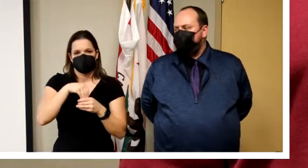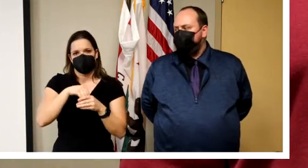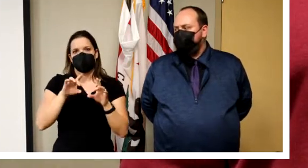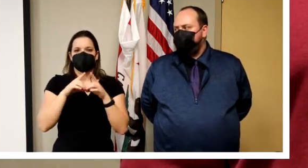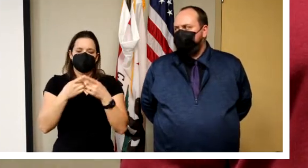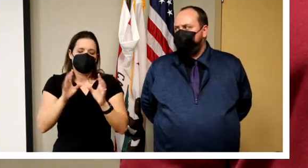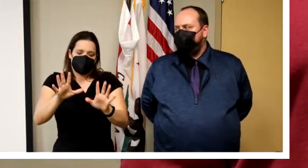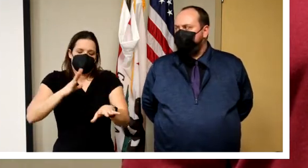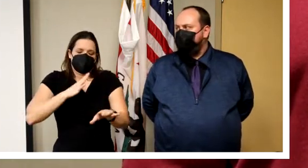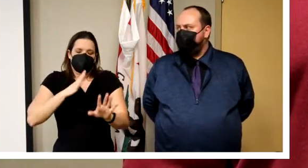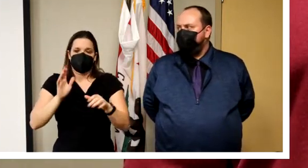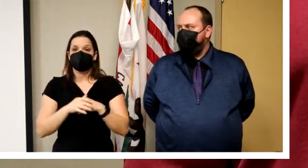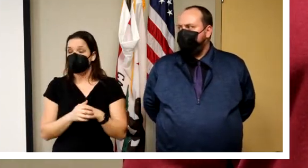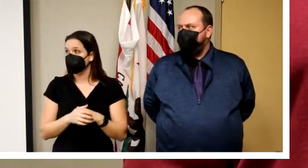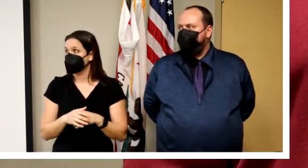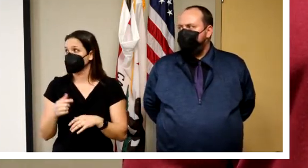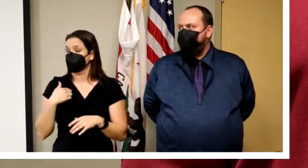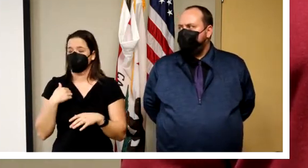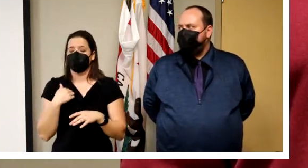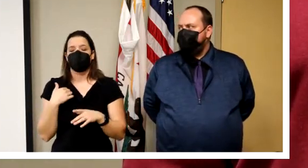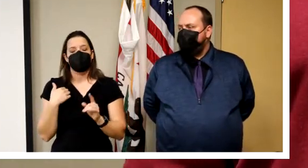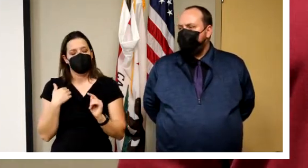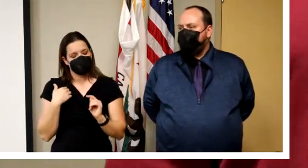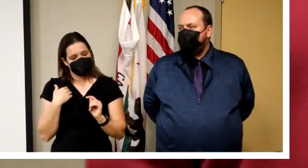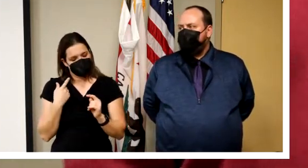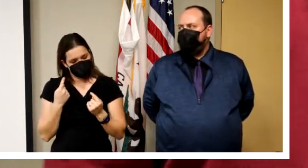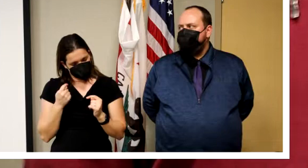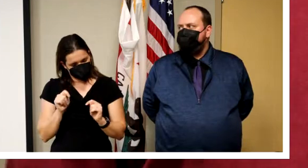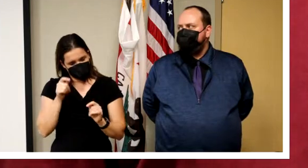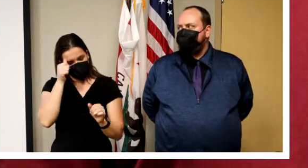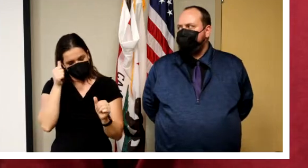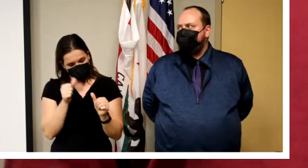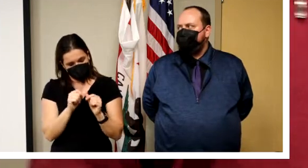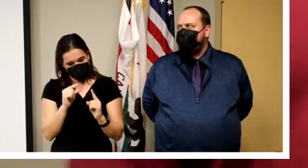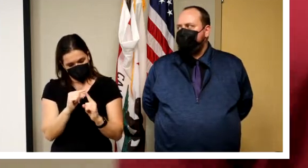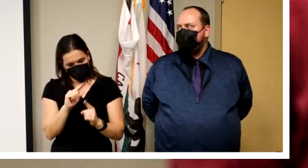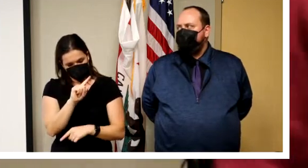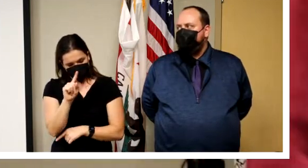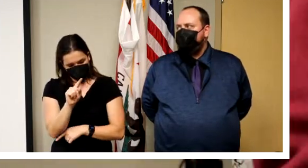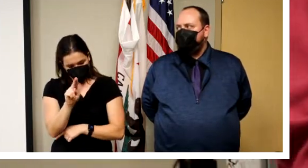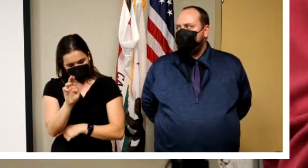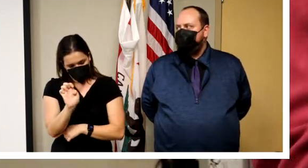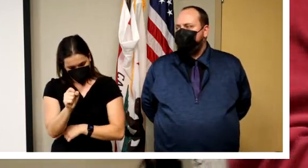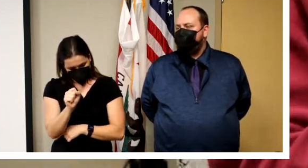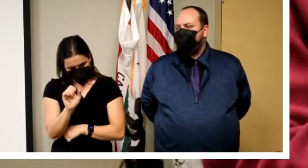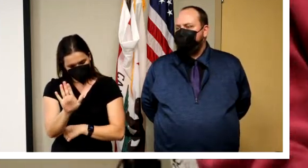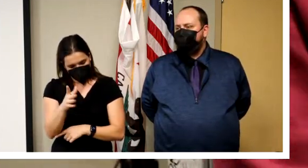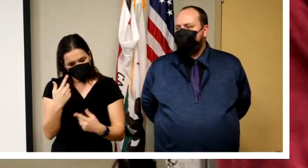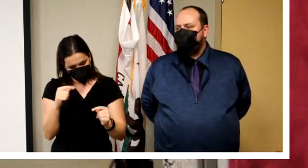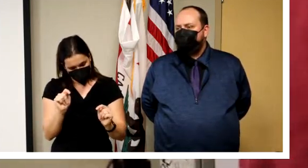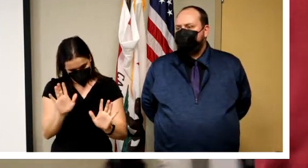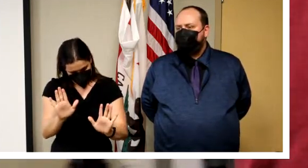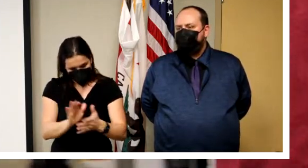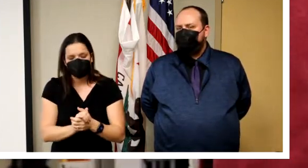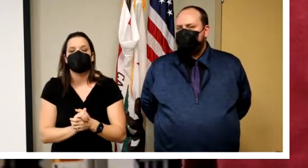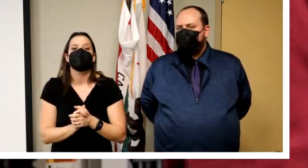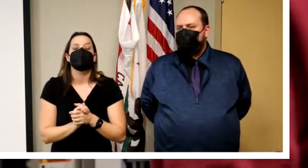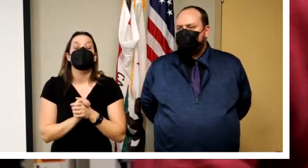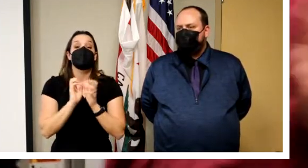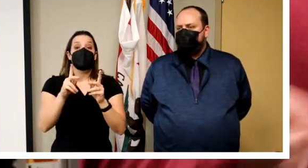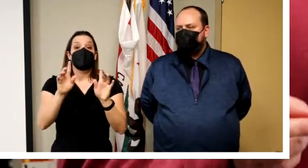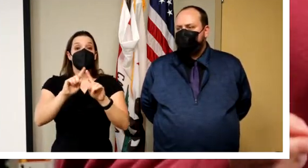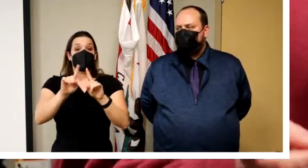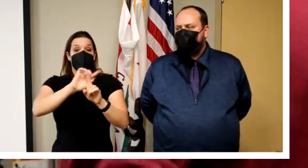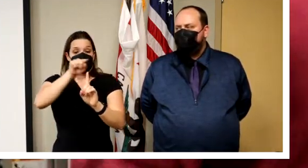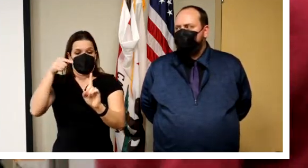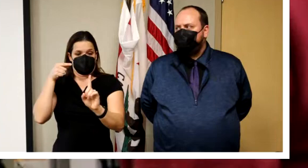But okay. And I will once again try to remember zones. I'm trying. I really am. It's not going very well, but I'm trying. But